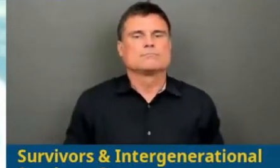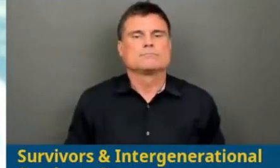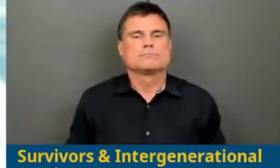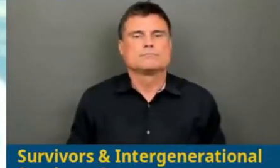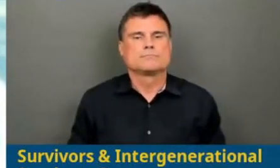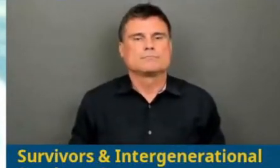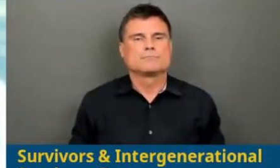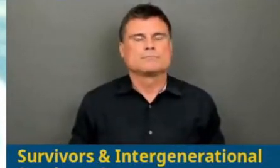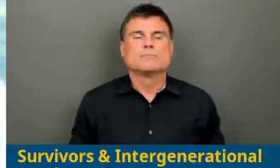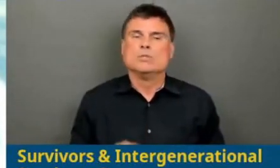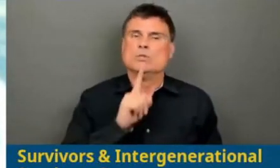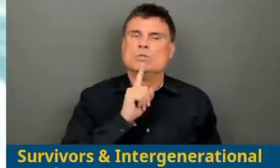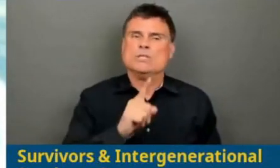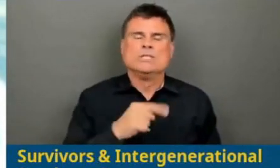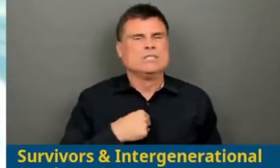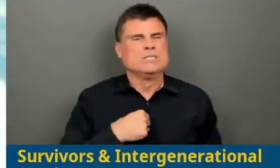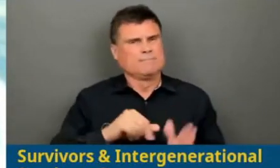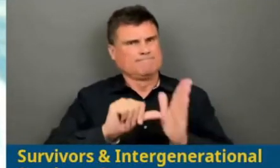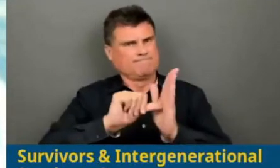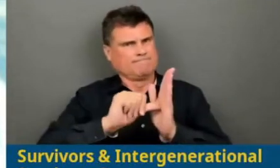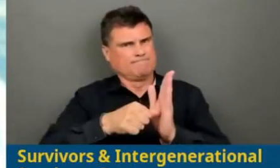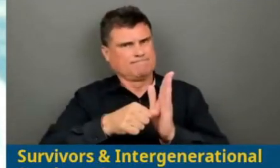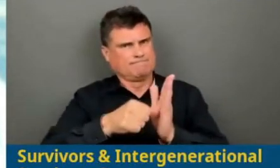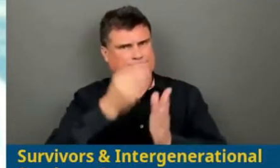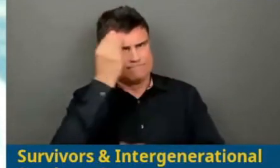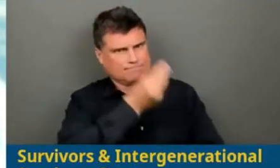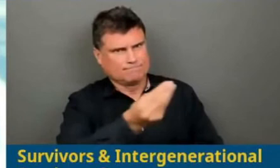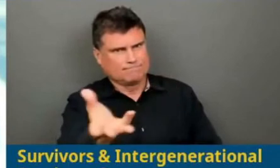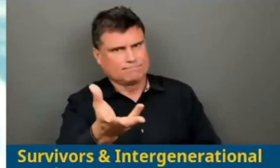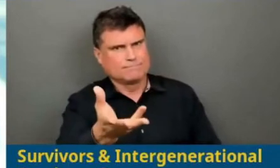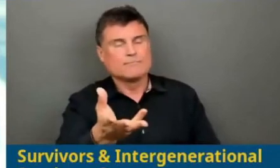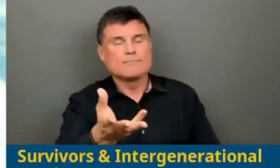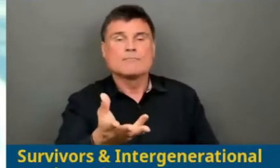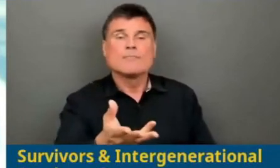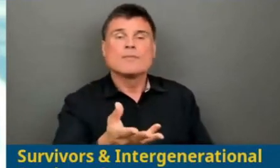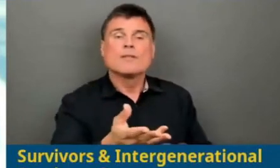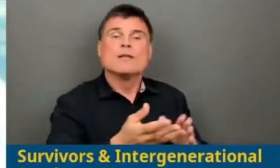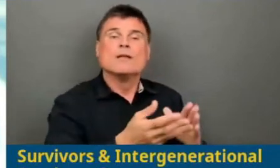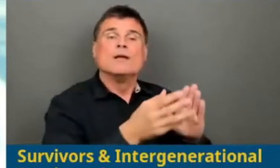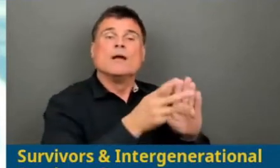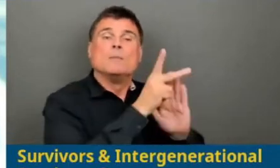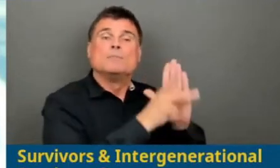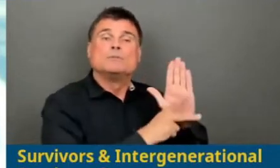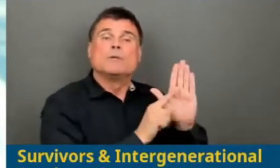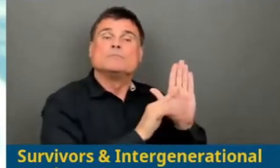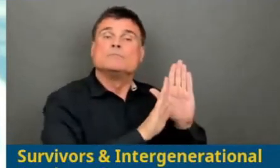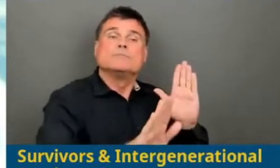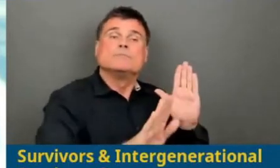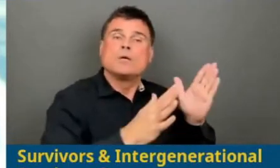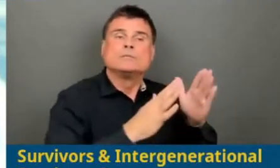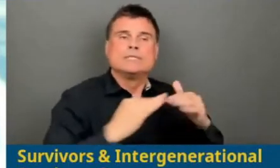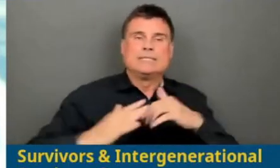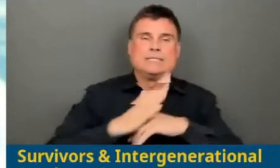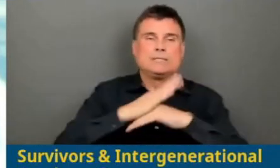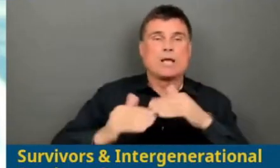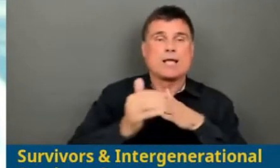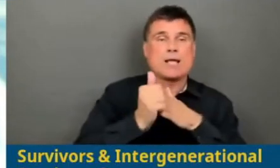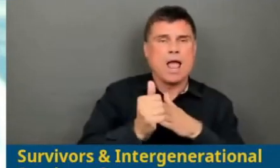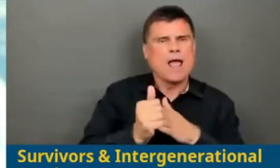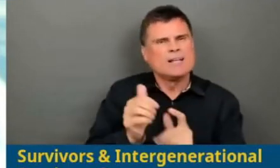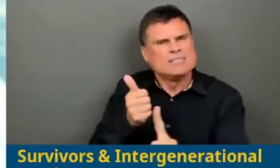and emphasize the principles of self-determination and to let the nations guide that